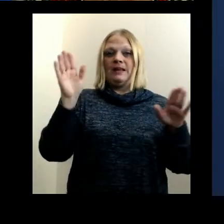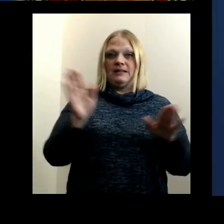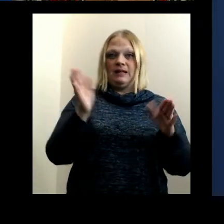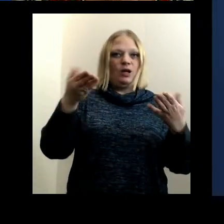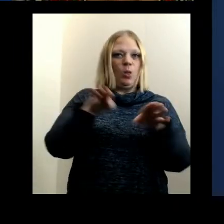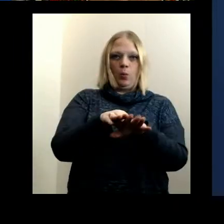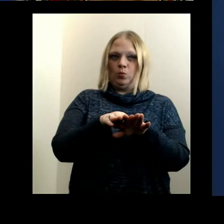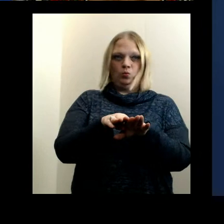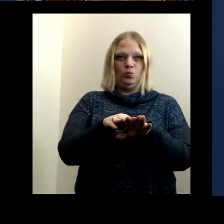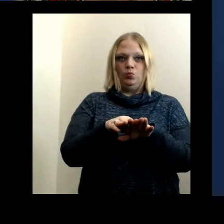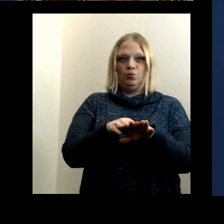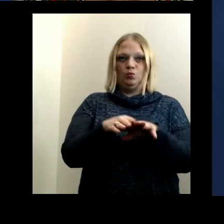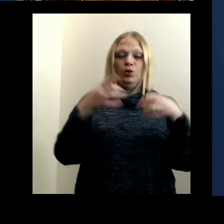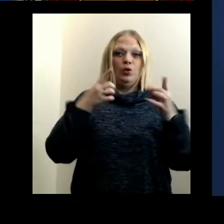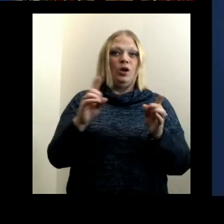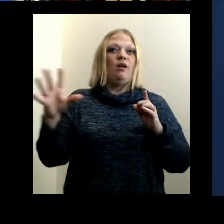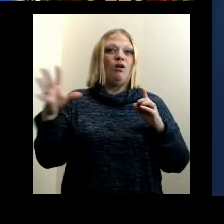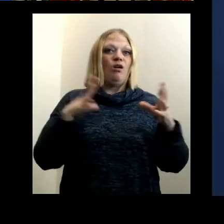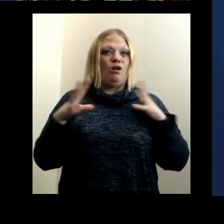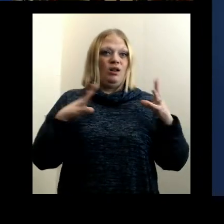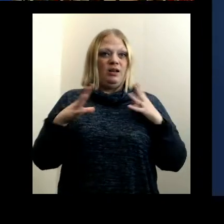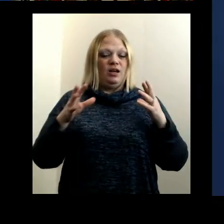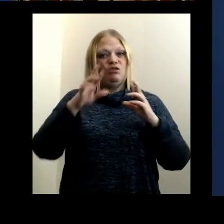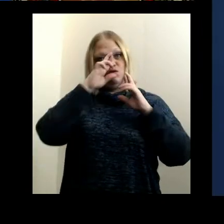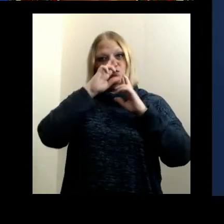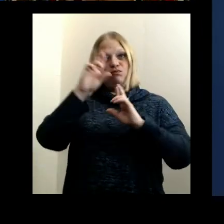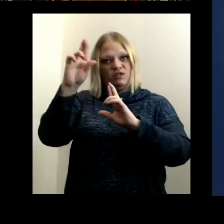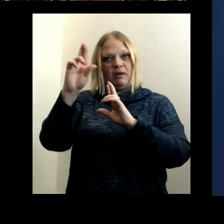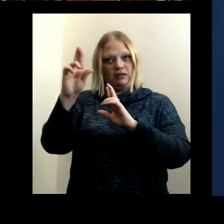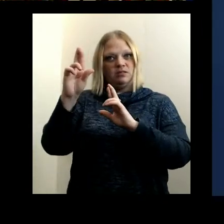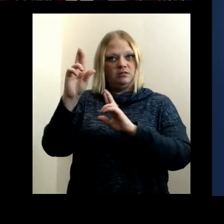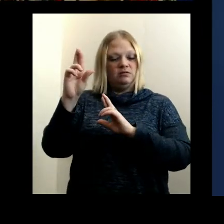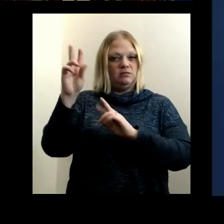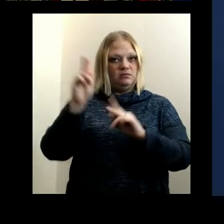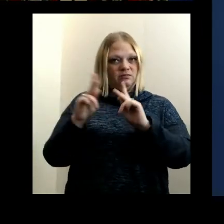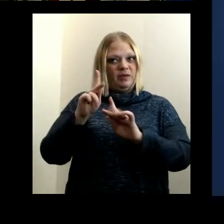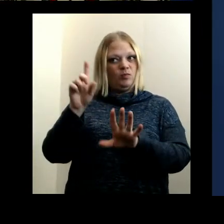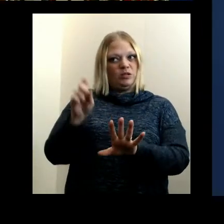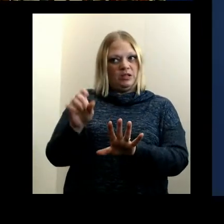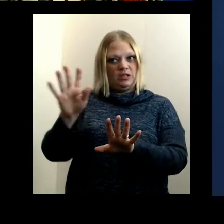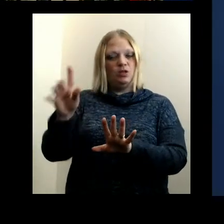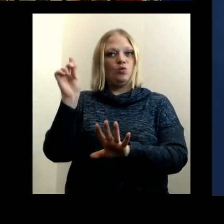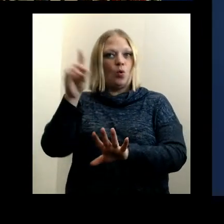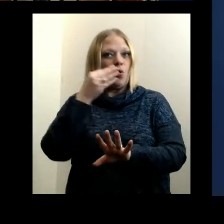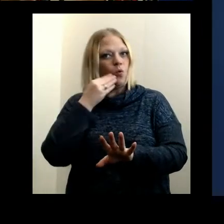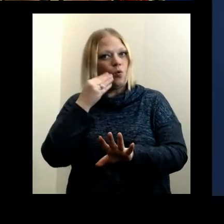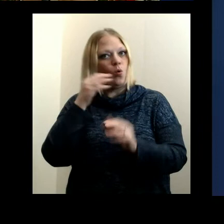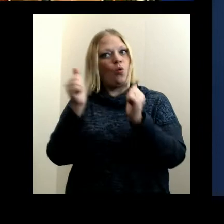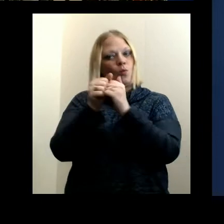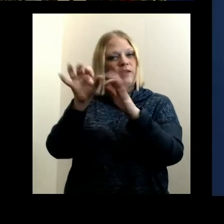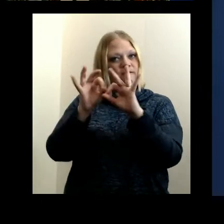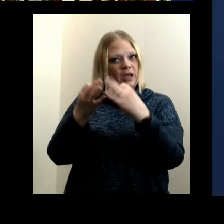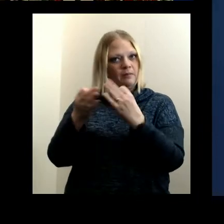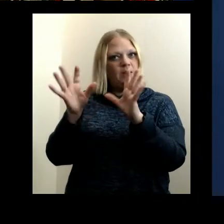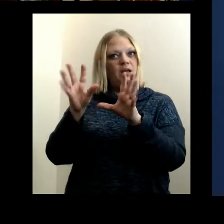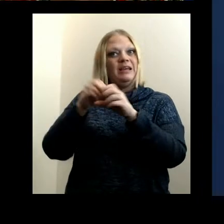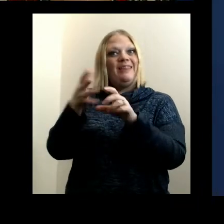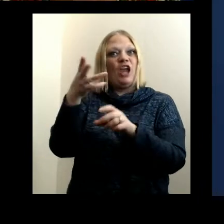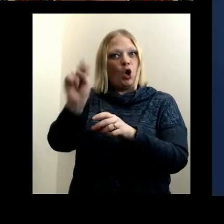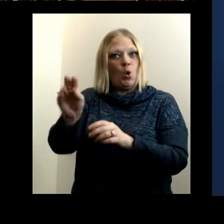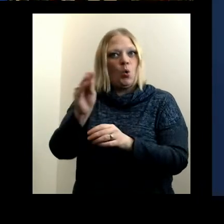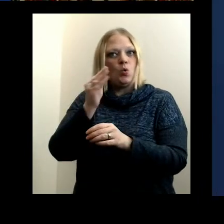we're closed. During the holidays, just to respect, people's need to go home and be with their families in their own